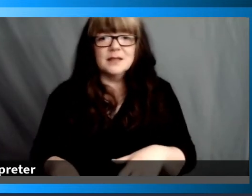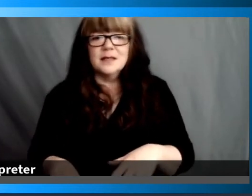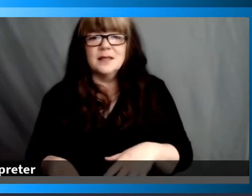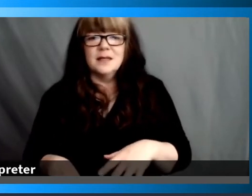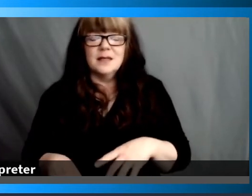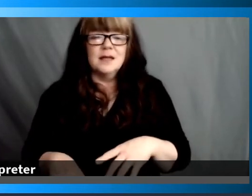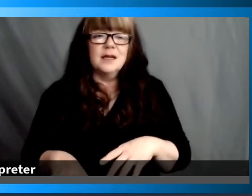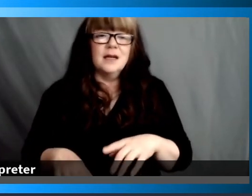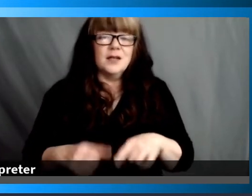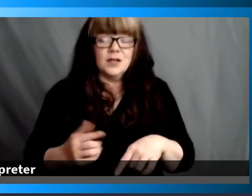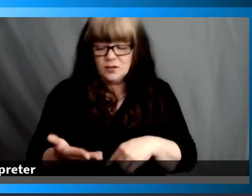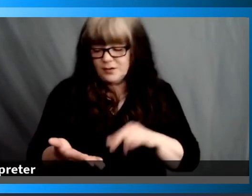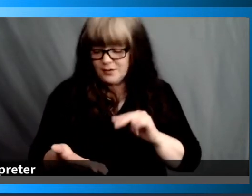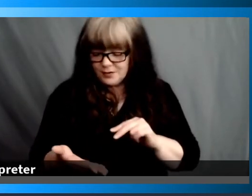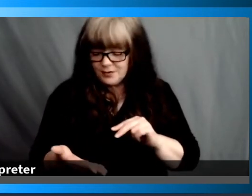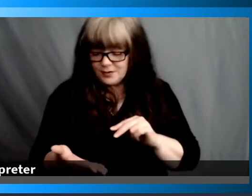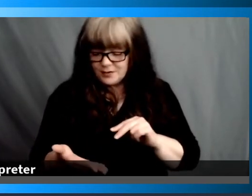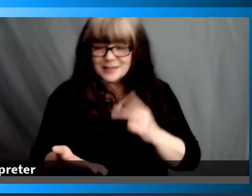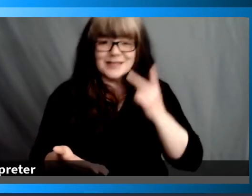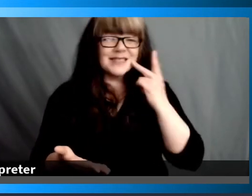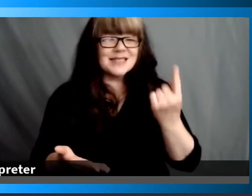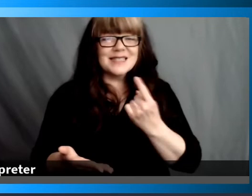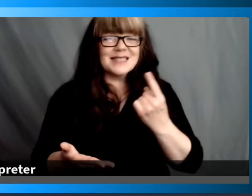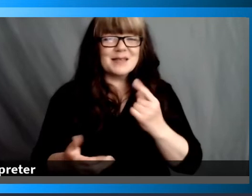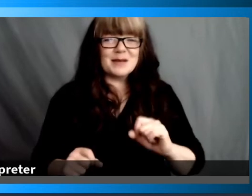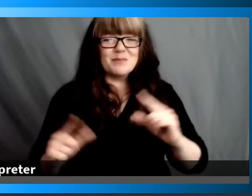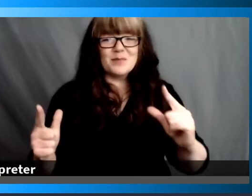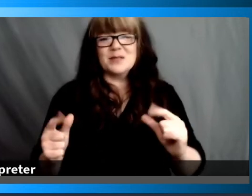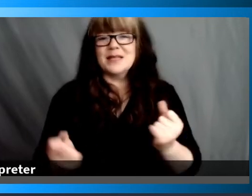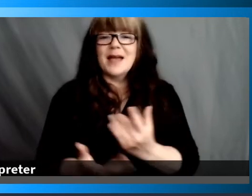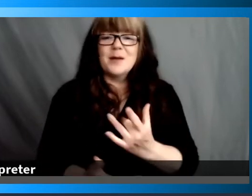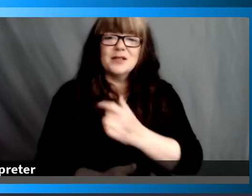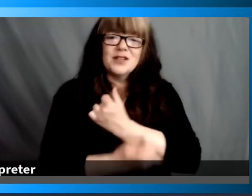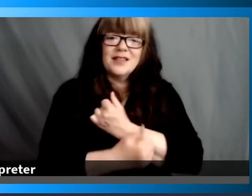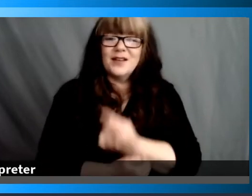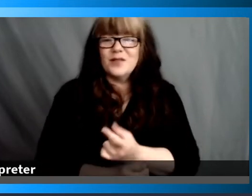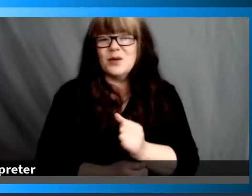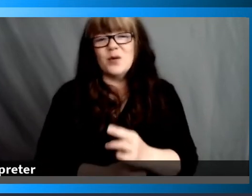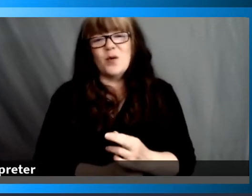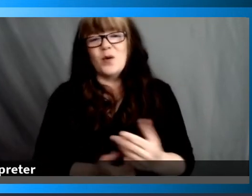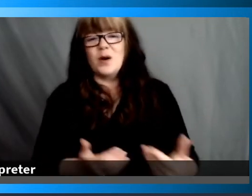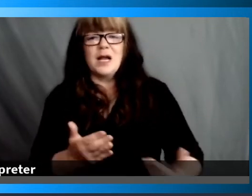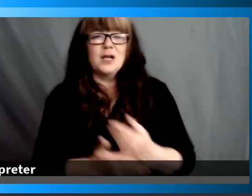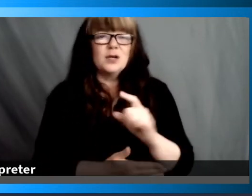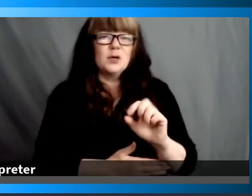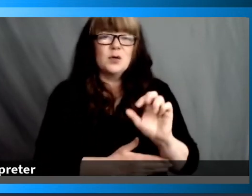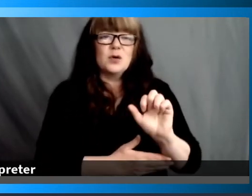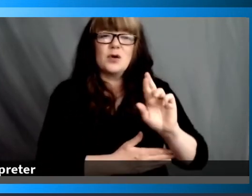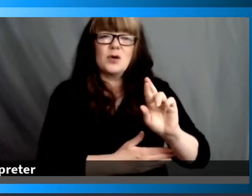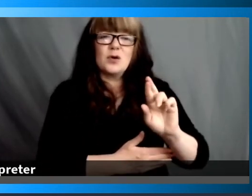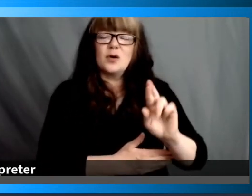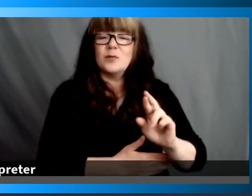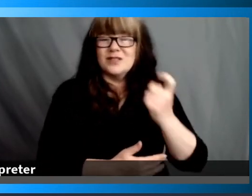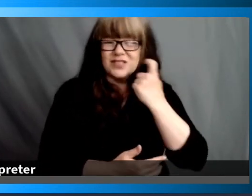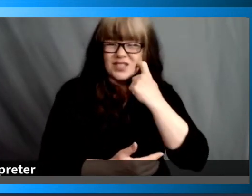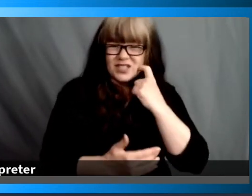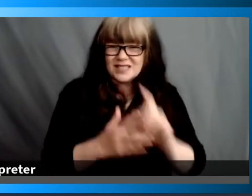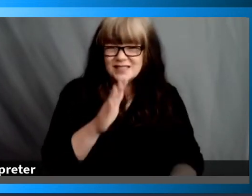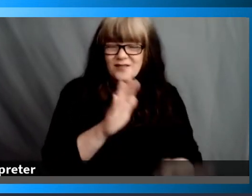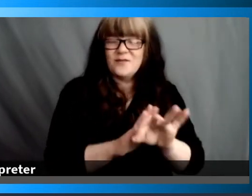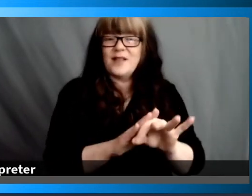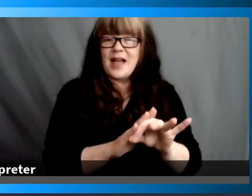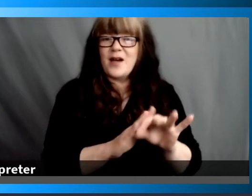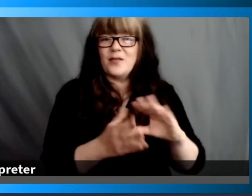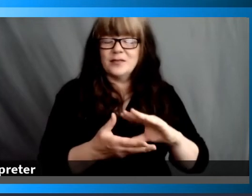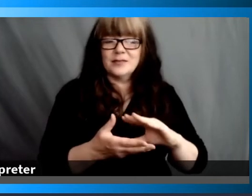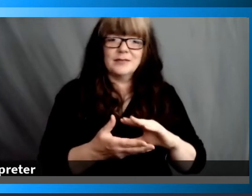then looking on social media and seeing somebody posting about how much they love you in this scene, or some new Earper recently discovering the show commenting, like, those